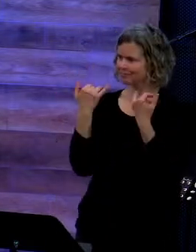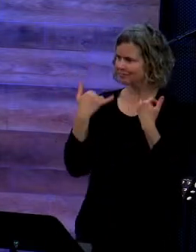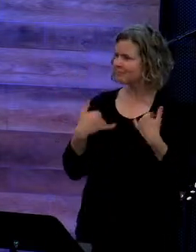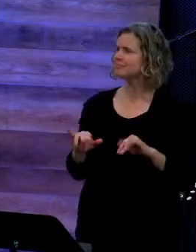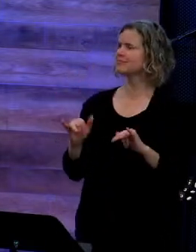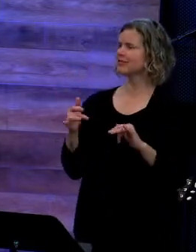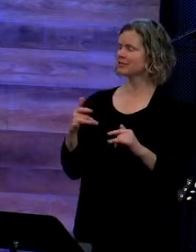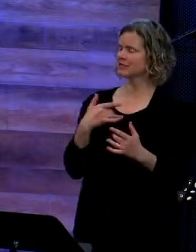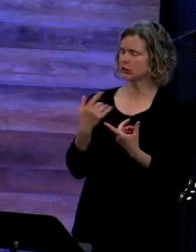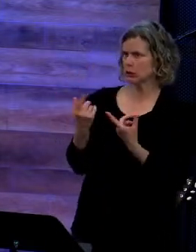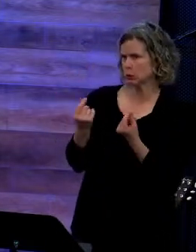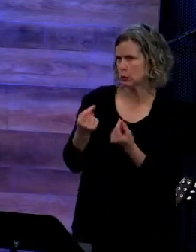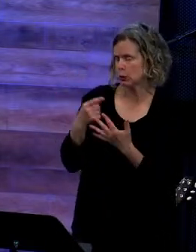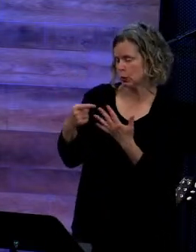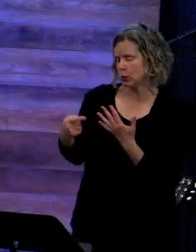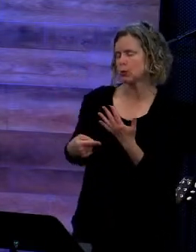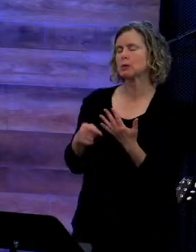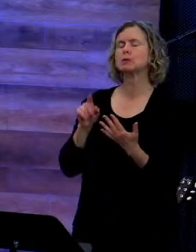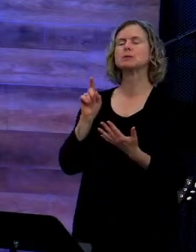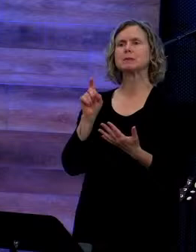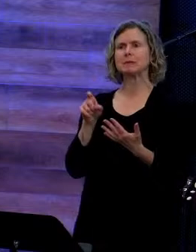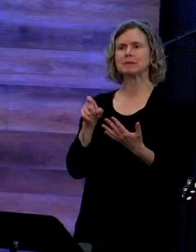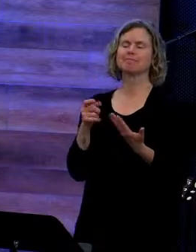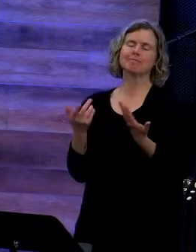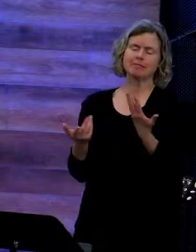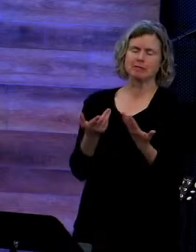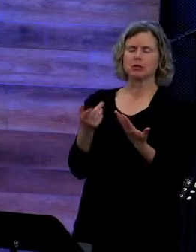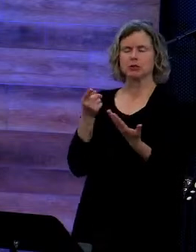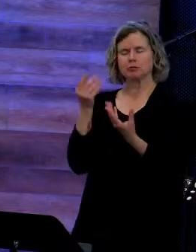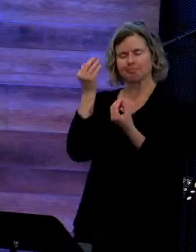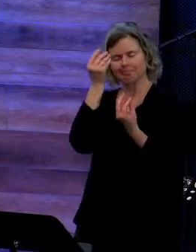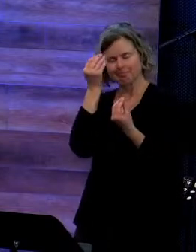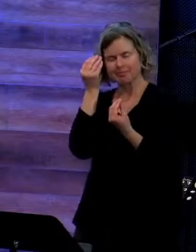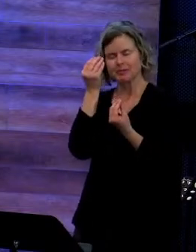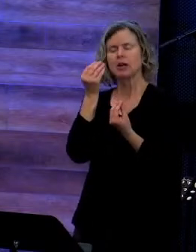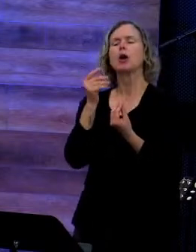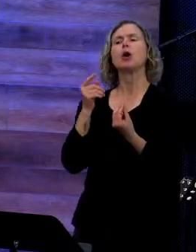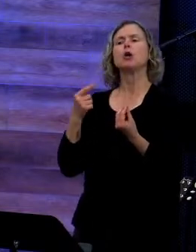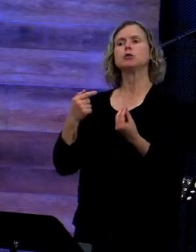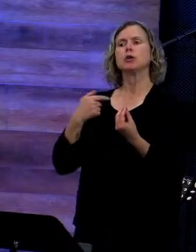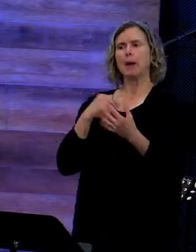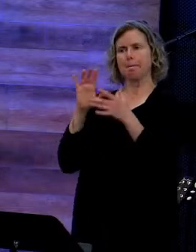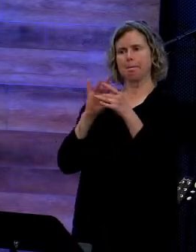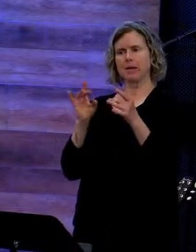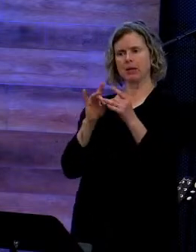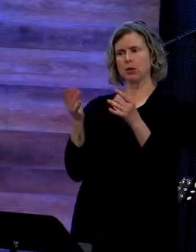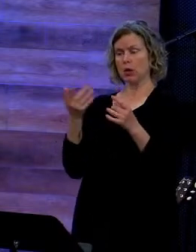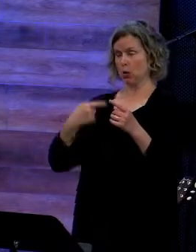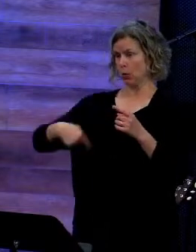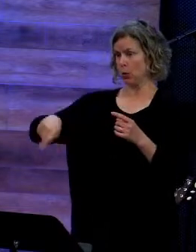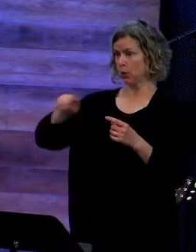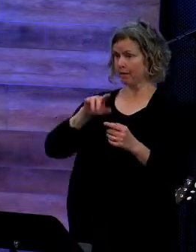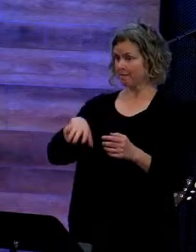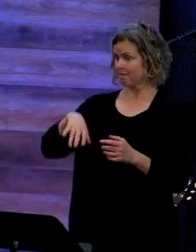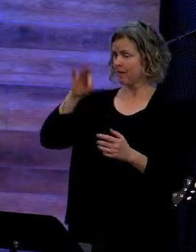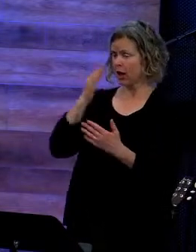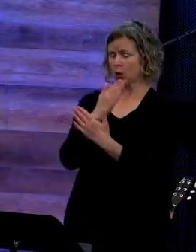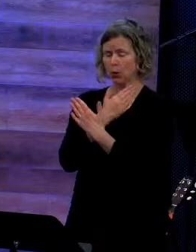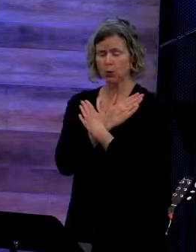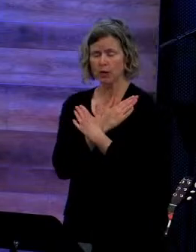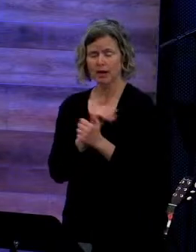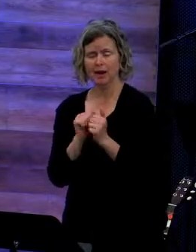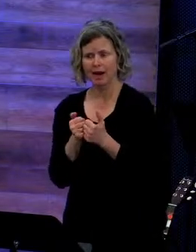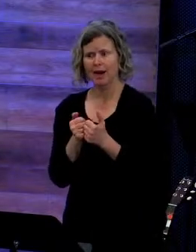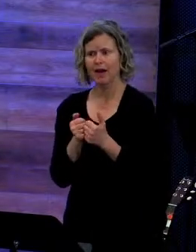hurry. So we've already said that we can find rest in God, but now what I want to do is kind of transition and show us